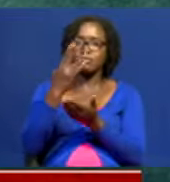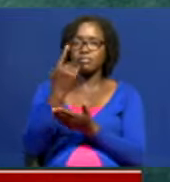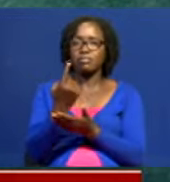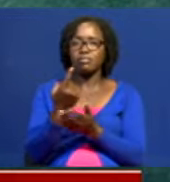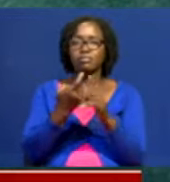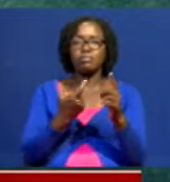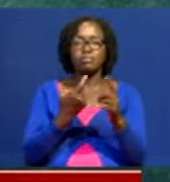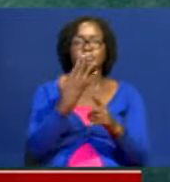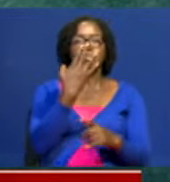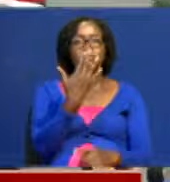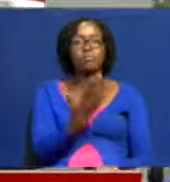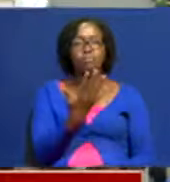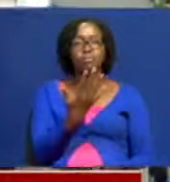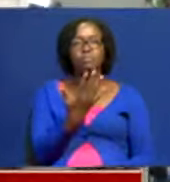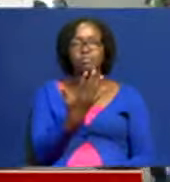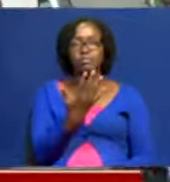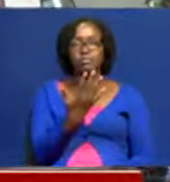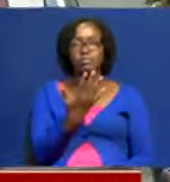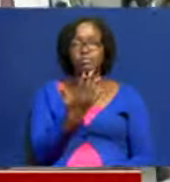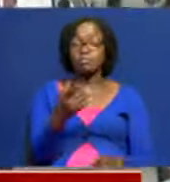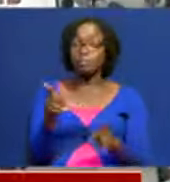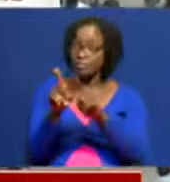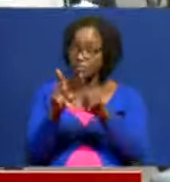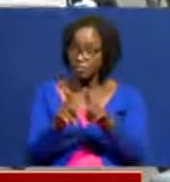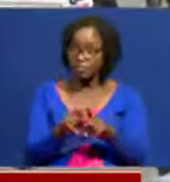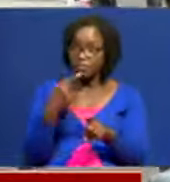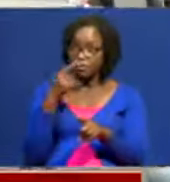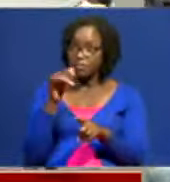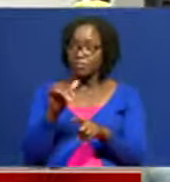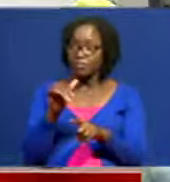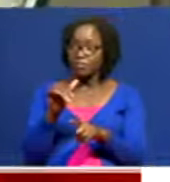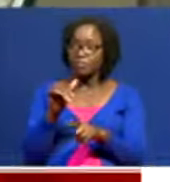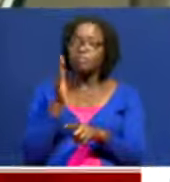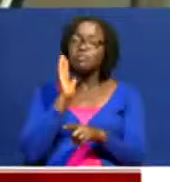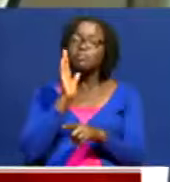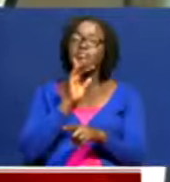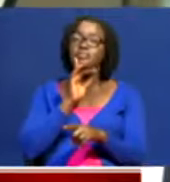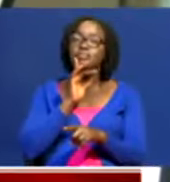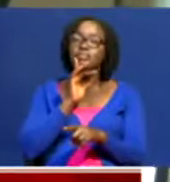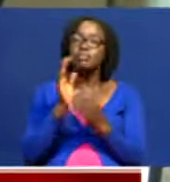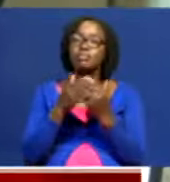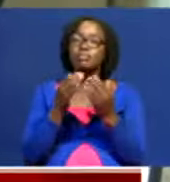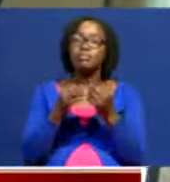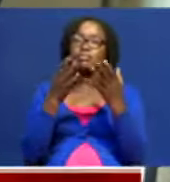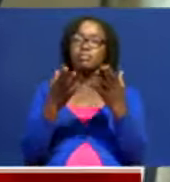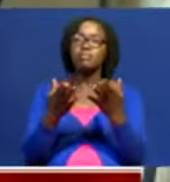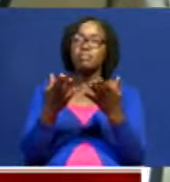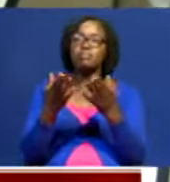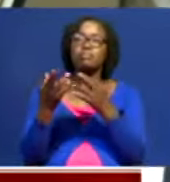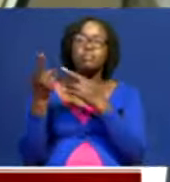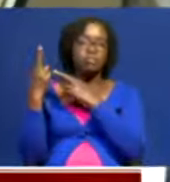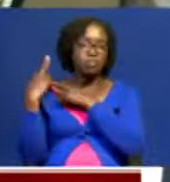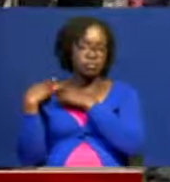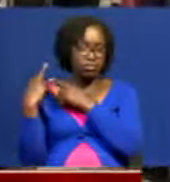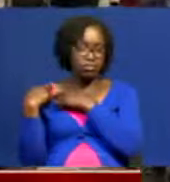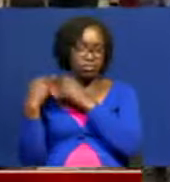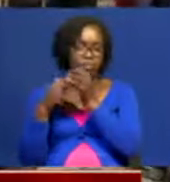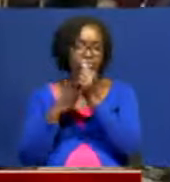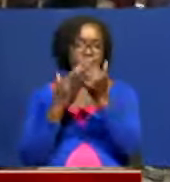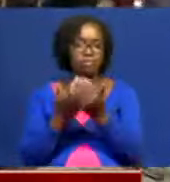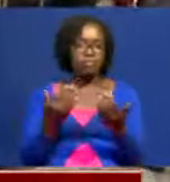from 45. Machogu at the same time urged parents and guardians to embrace the parental responsibility and guide their